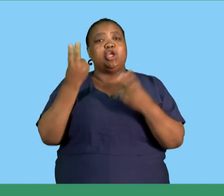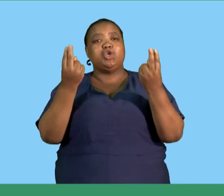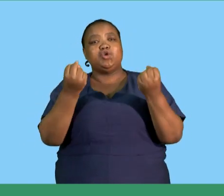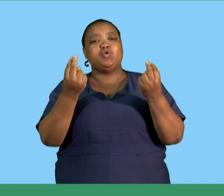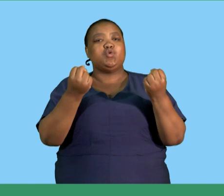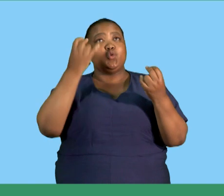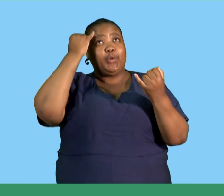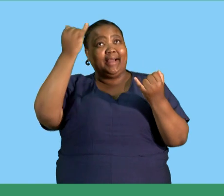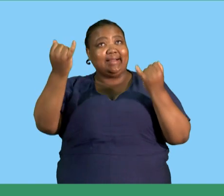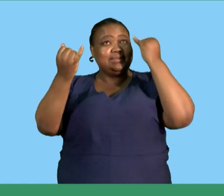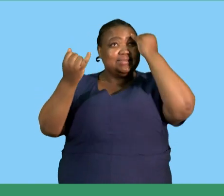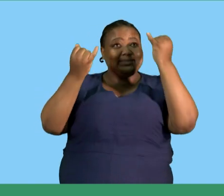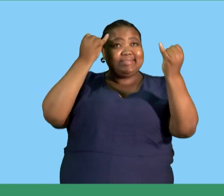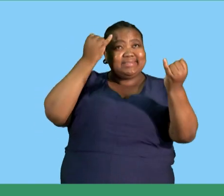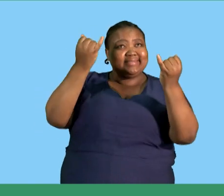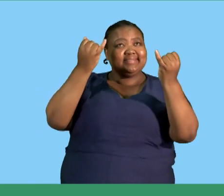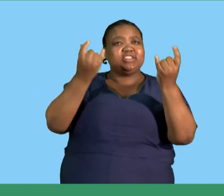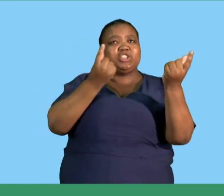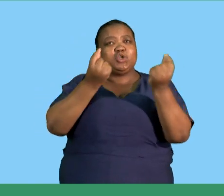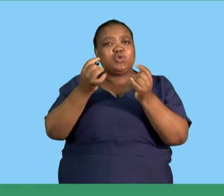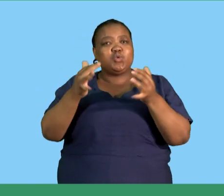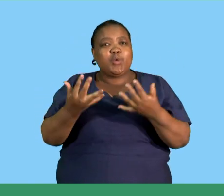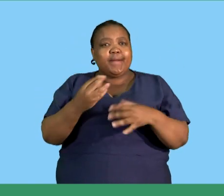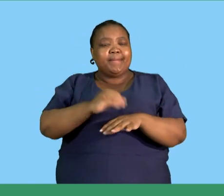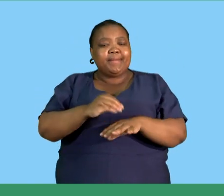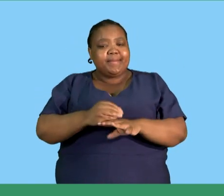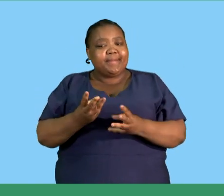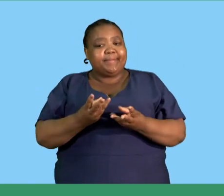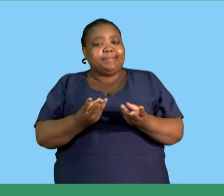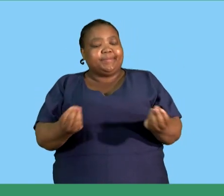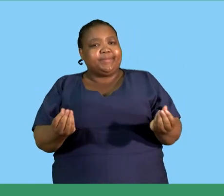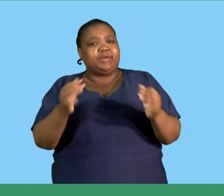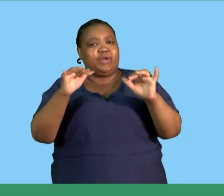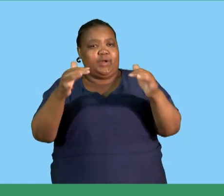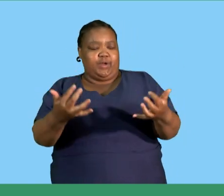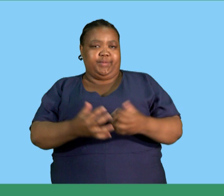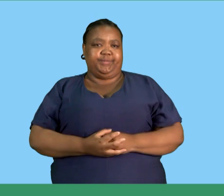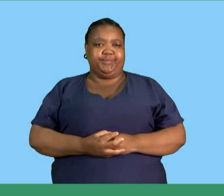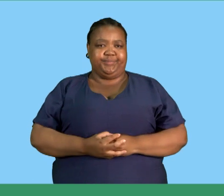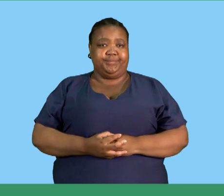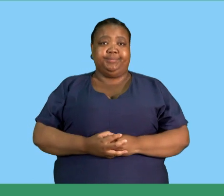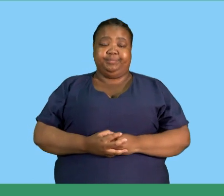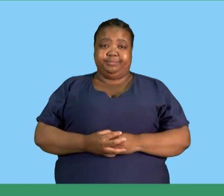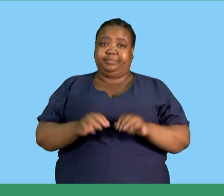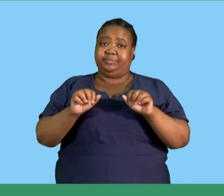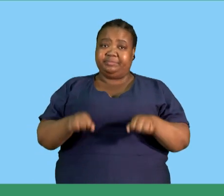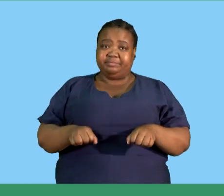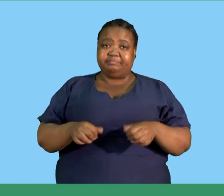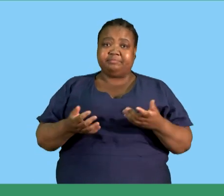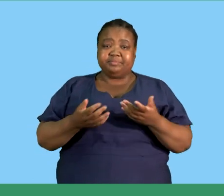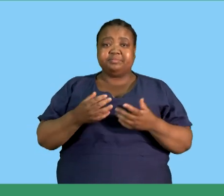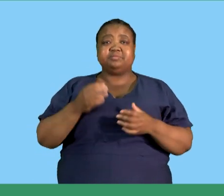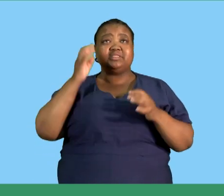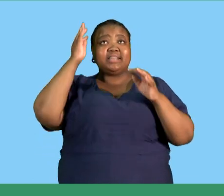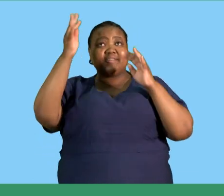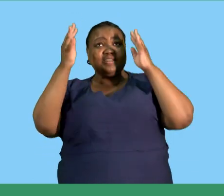innovative ideas or the solutions. That's what you'll be doing as a creative thinker. Right, let's test if you still remember what I just